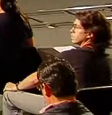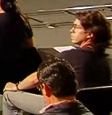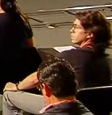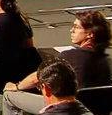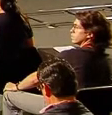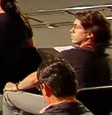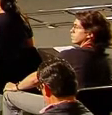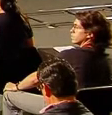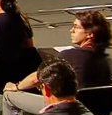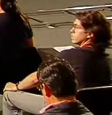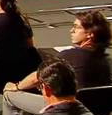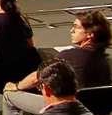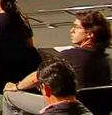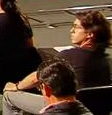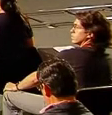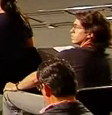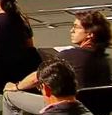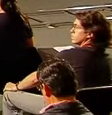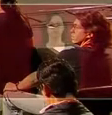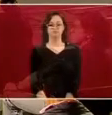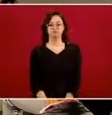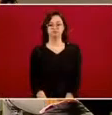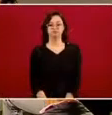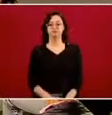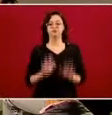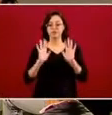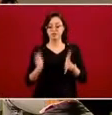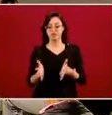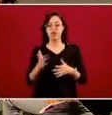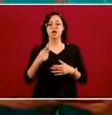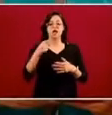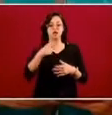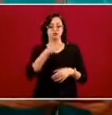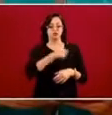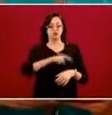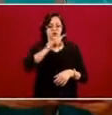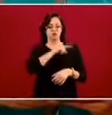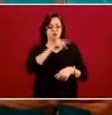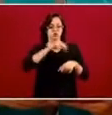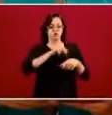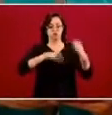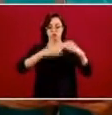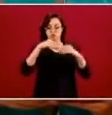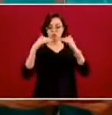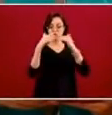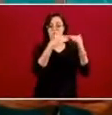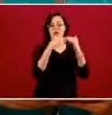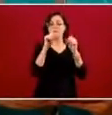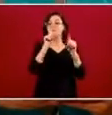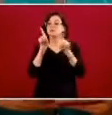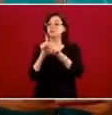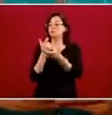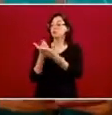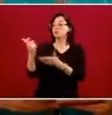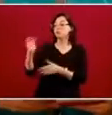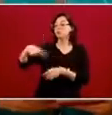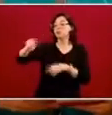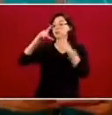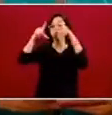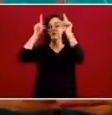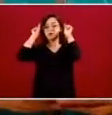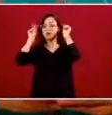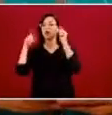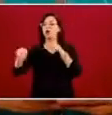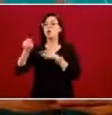the Ministry of Health, and what are the salaries for the nurses, and how many nurses are